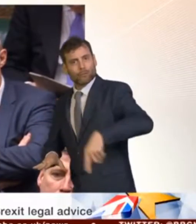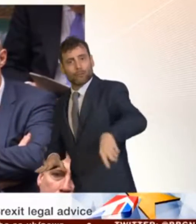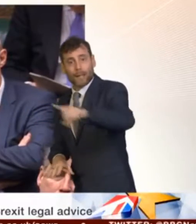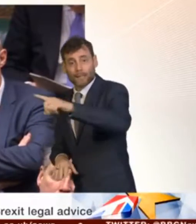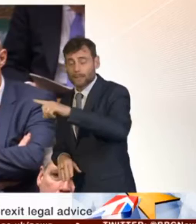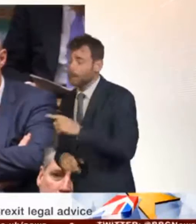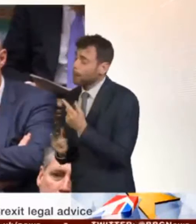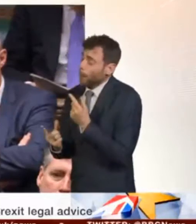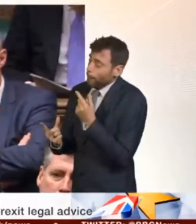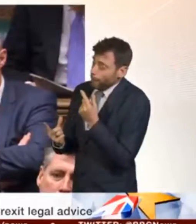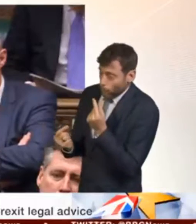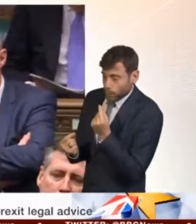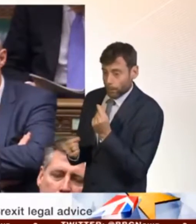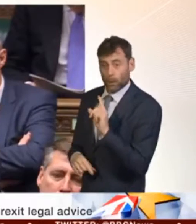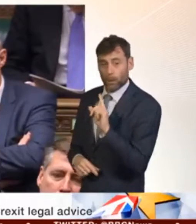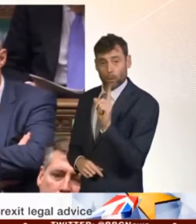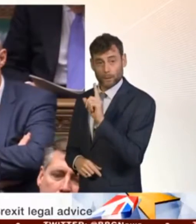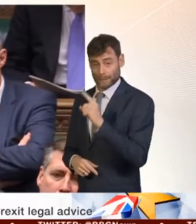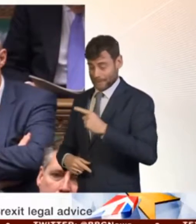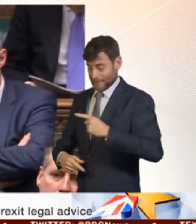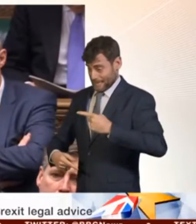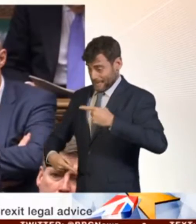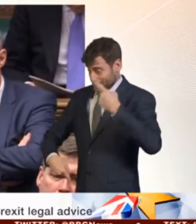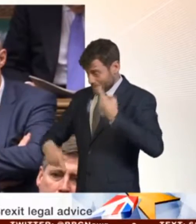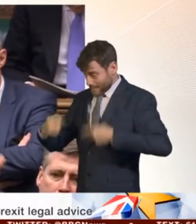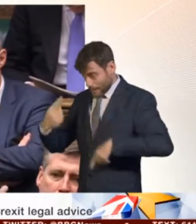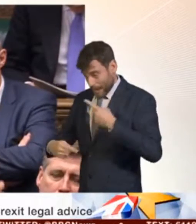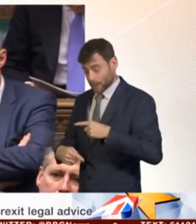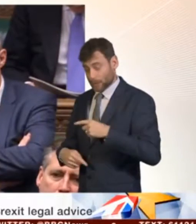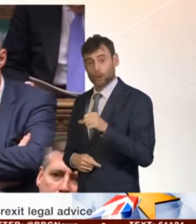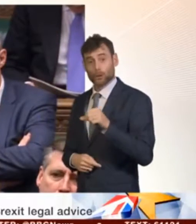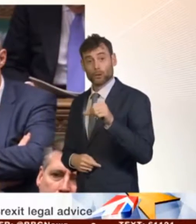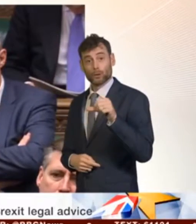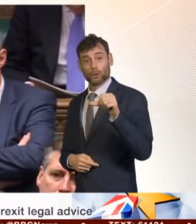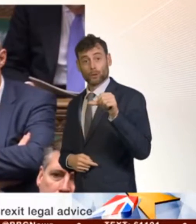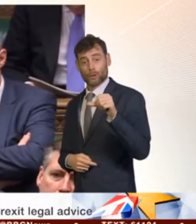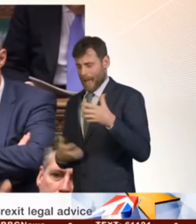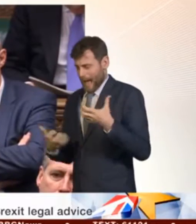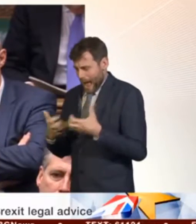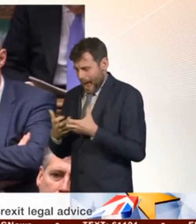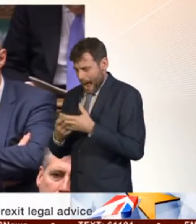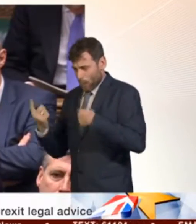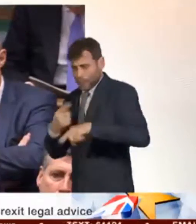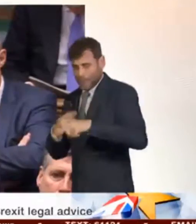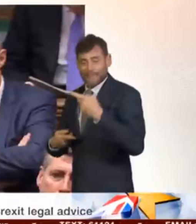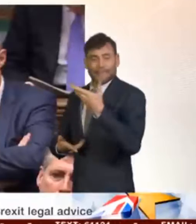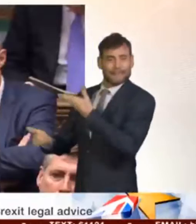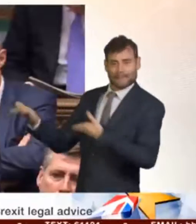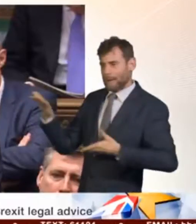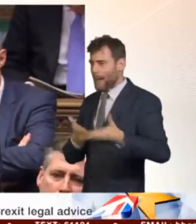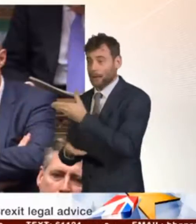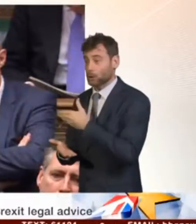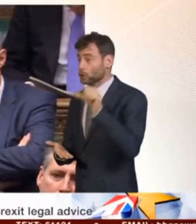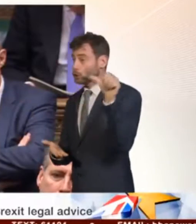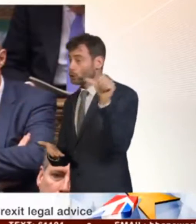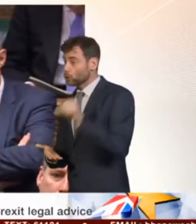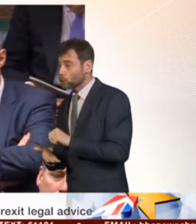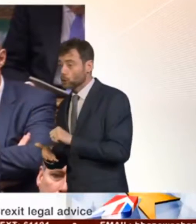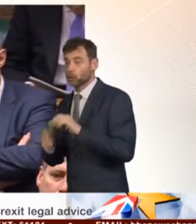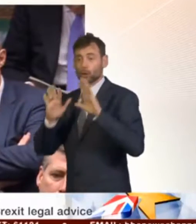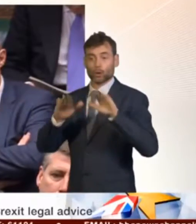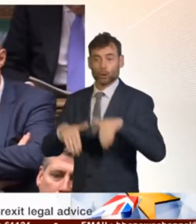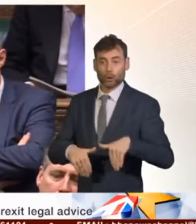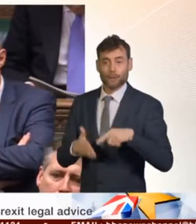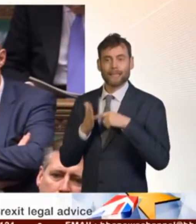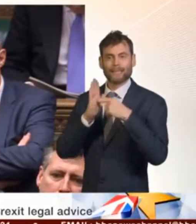House whether or not the information should be disclosed without knowing what that information is? And isn't it therefore more appropriate